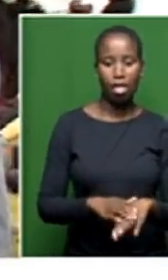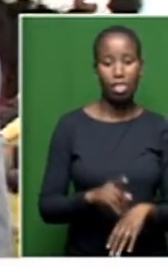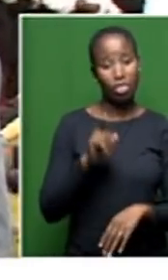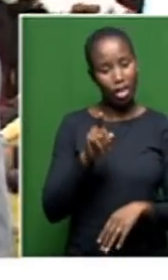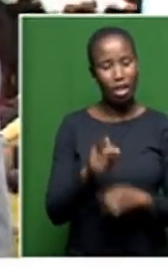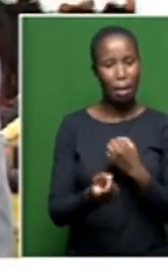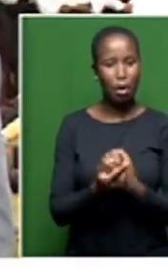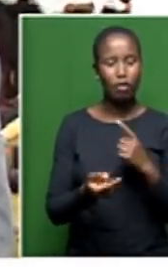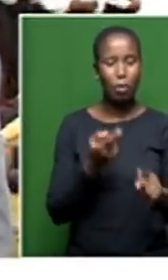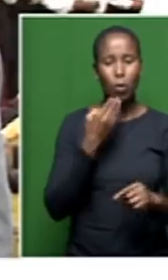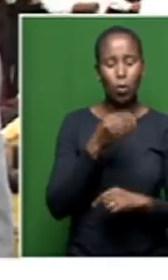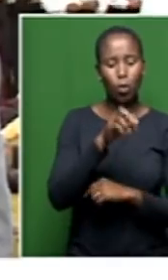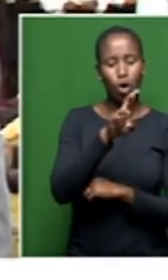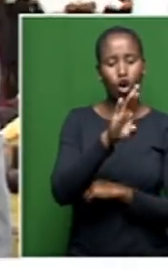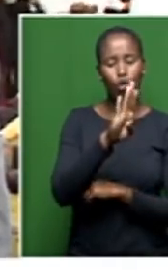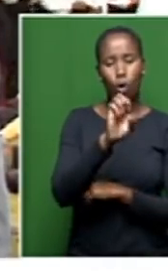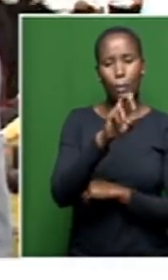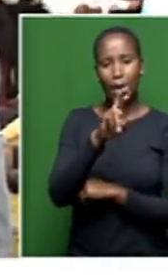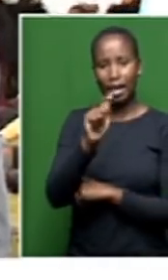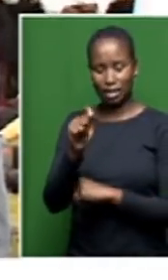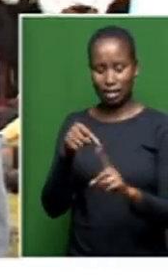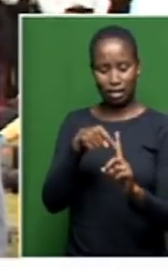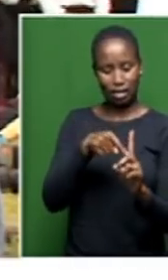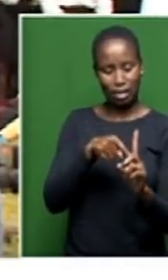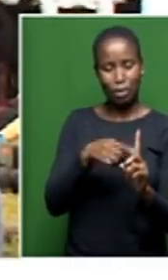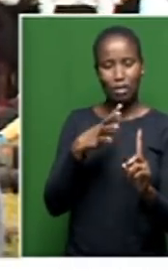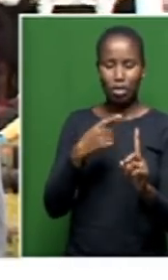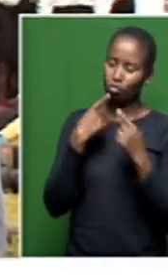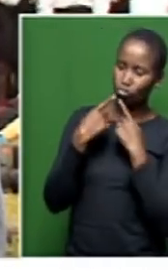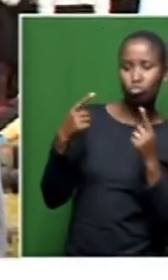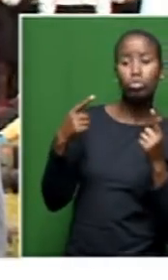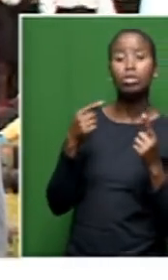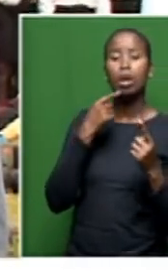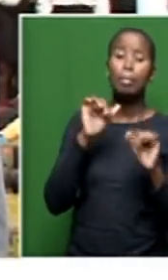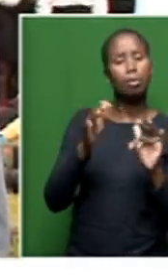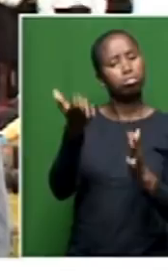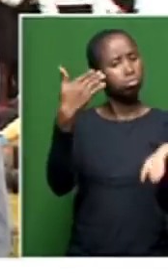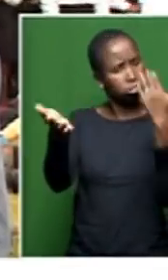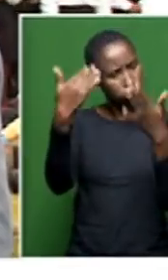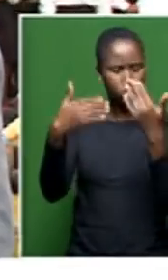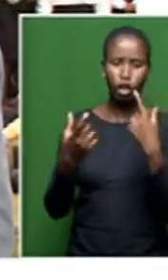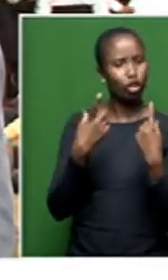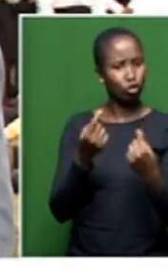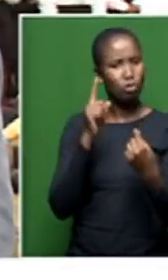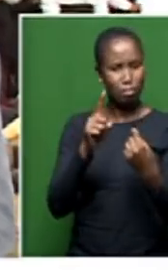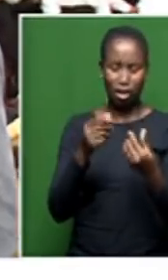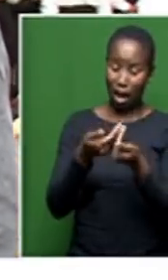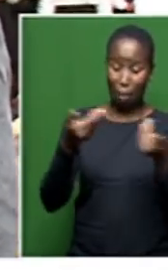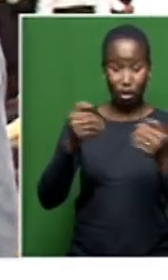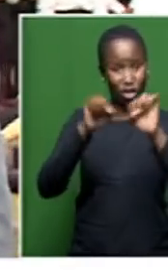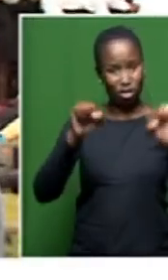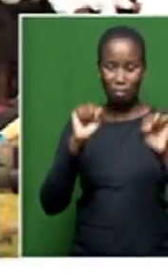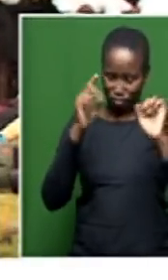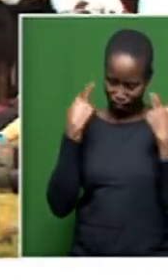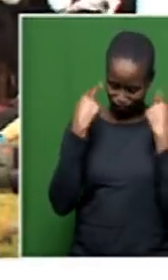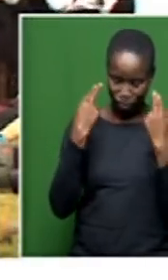call by Robert Mangali Sosobukwe that people decided to make sure that they confront apartheid system. As